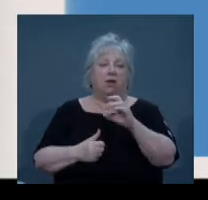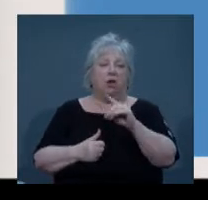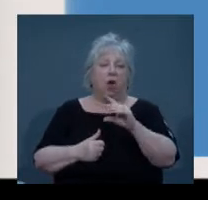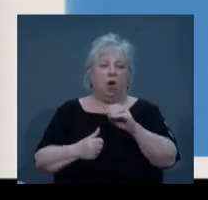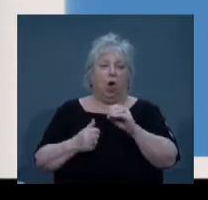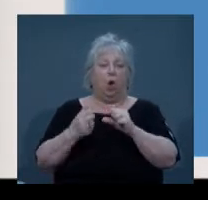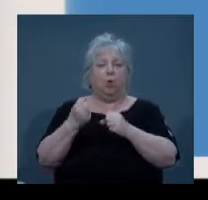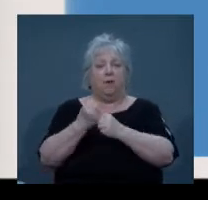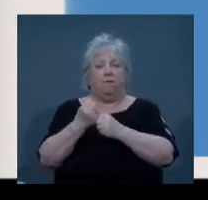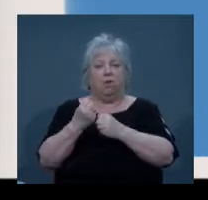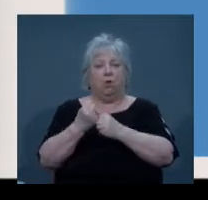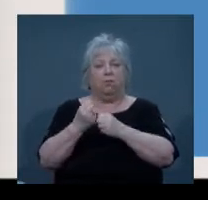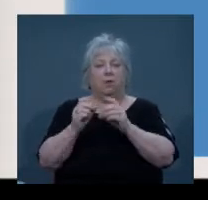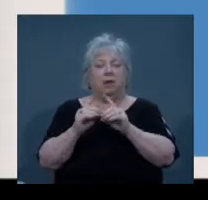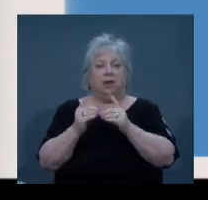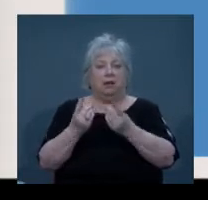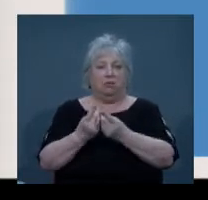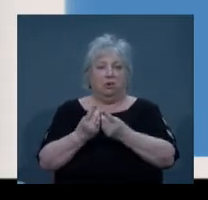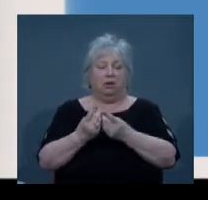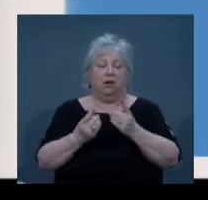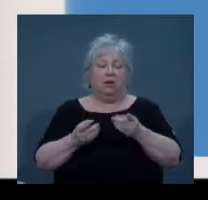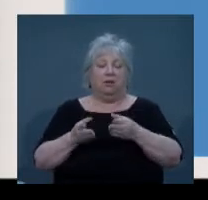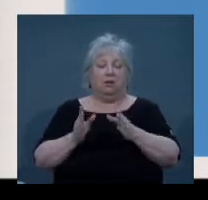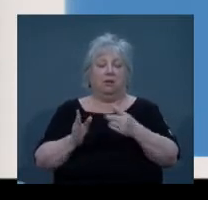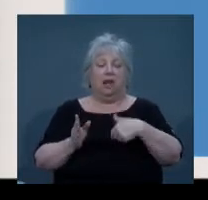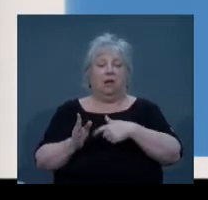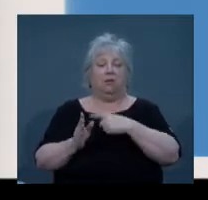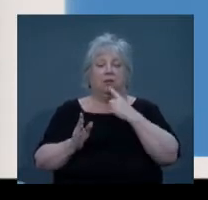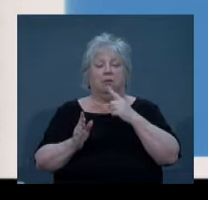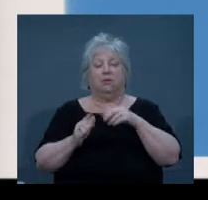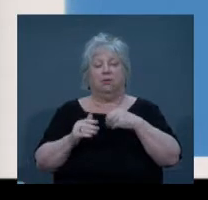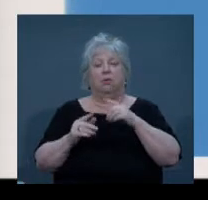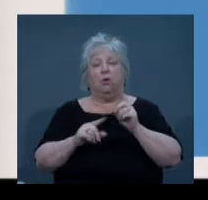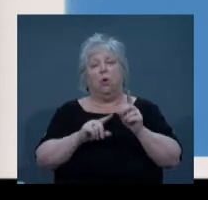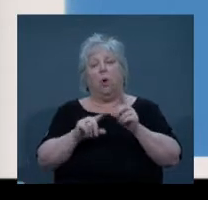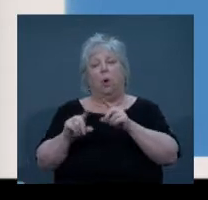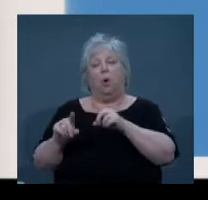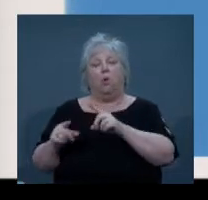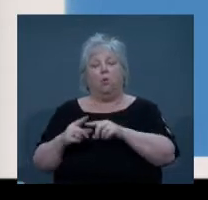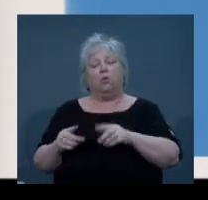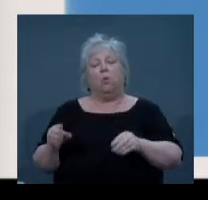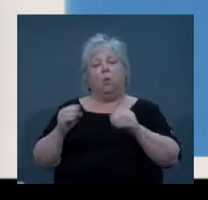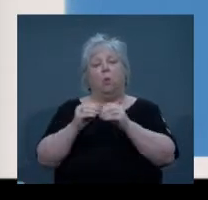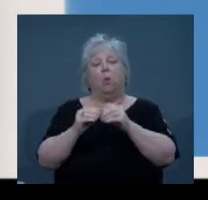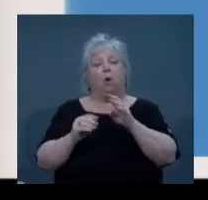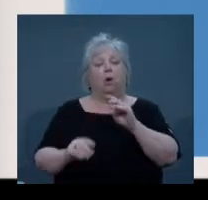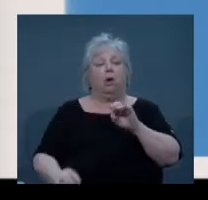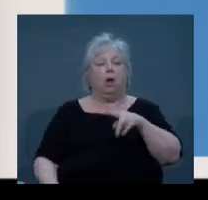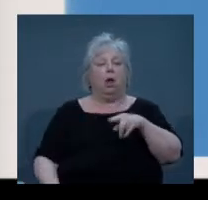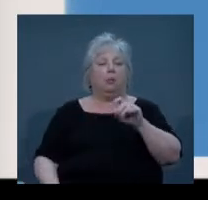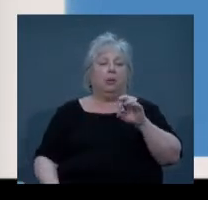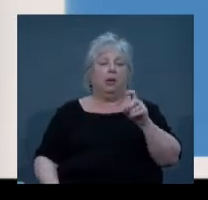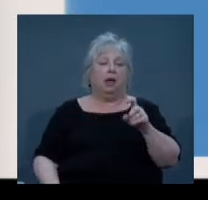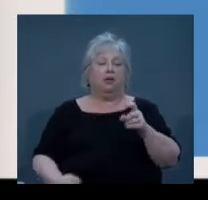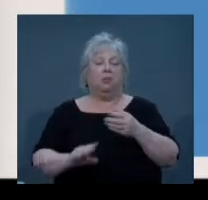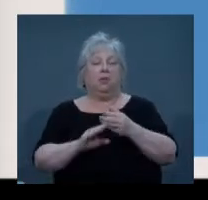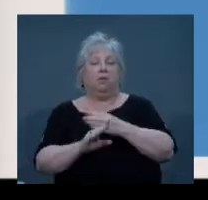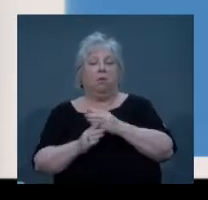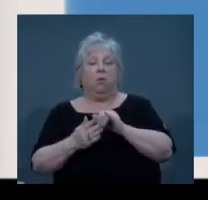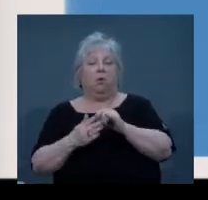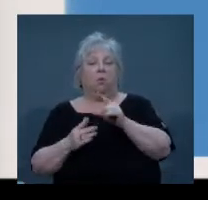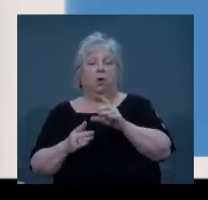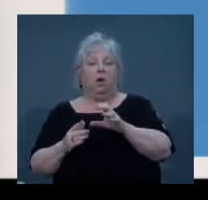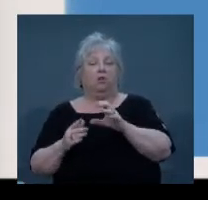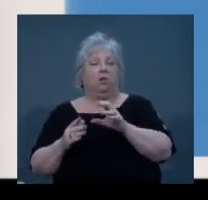districts. What this allows us to do is get to more of the complexes, because before that 100-unit complex,